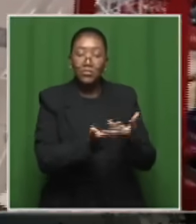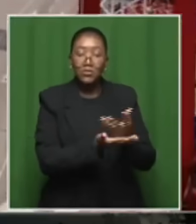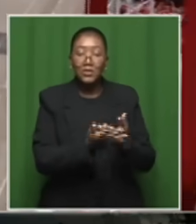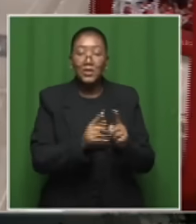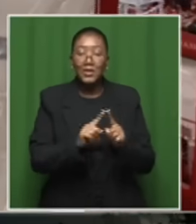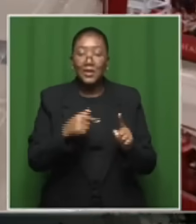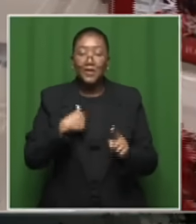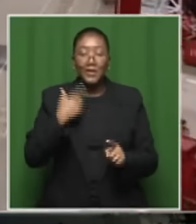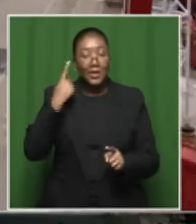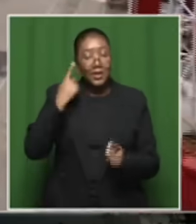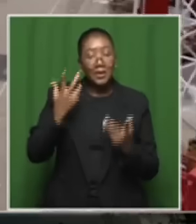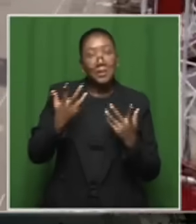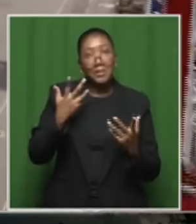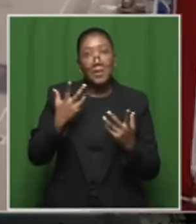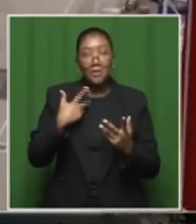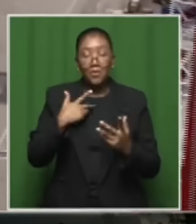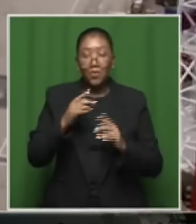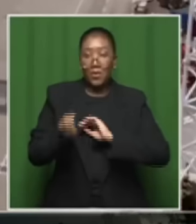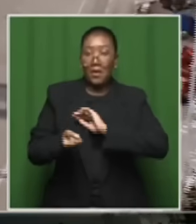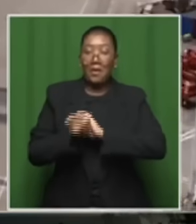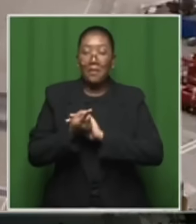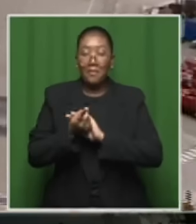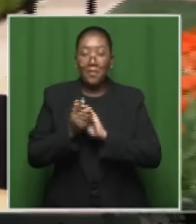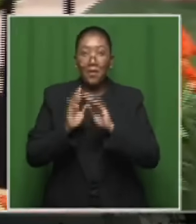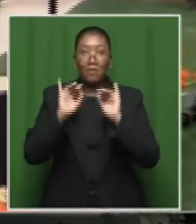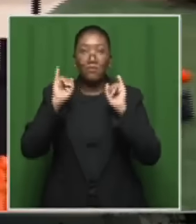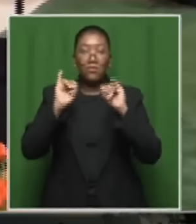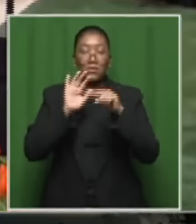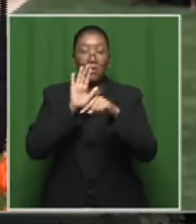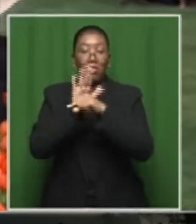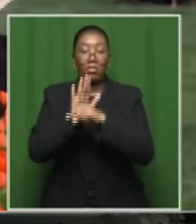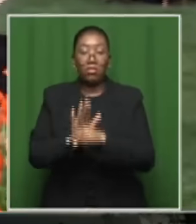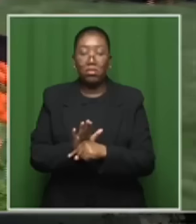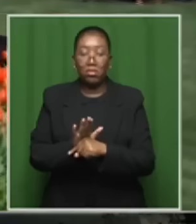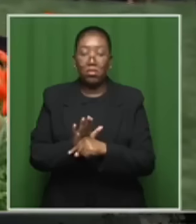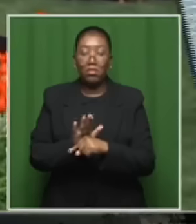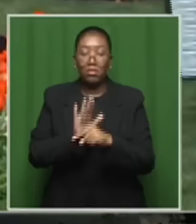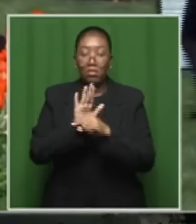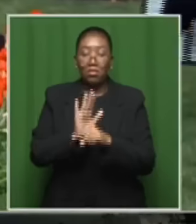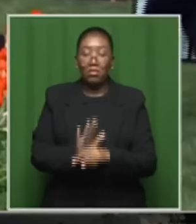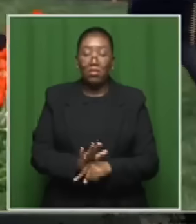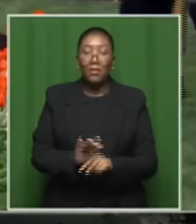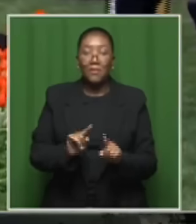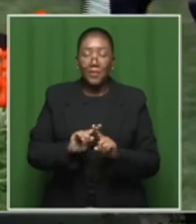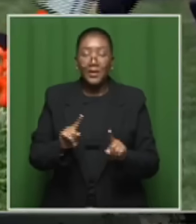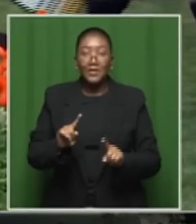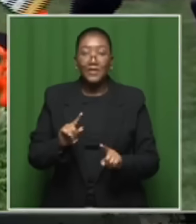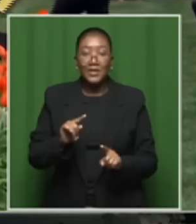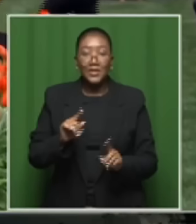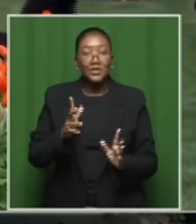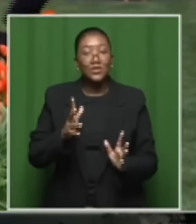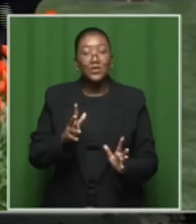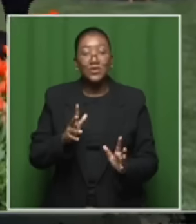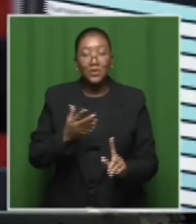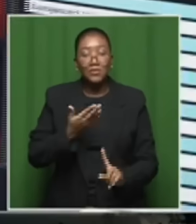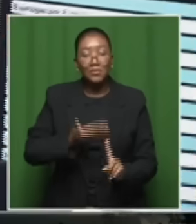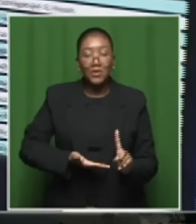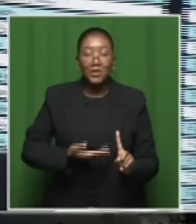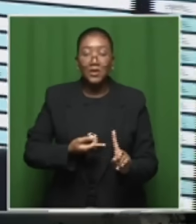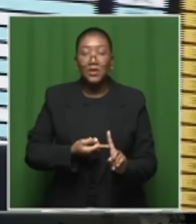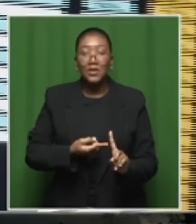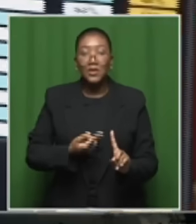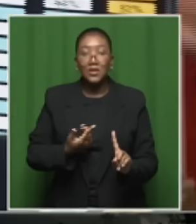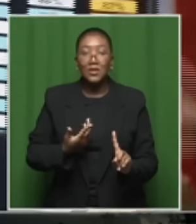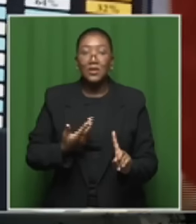red flags. And therefore, this is not new. That is why I'm saying, even him not